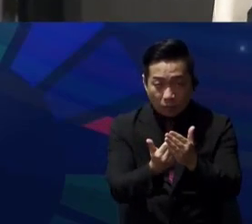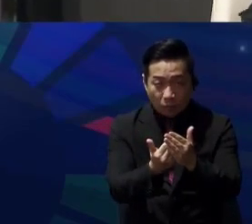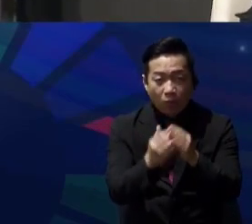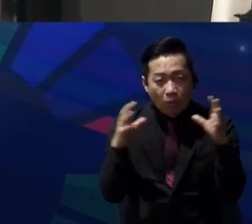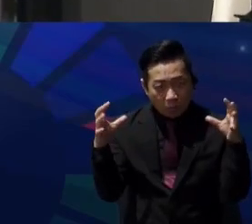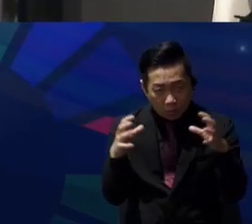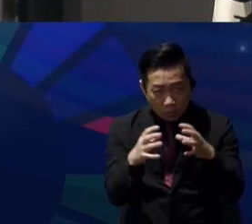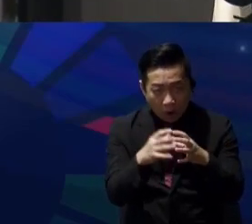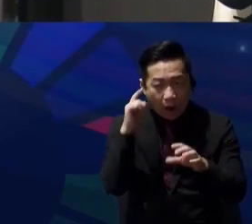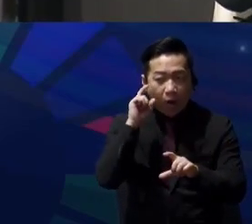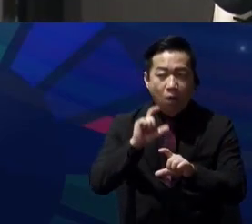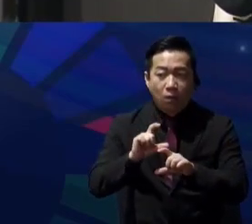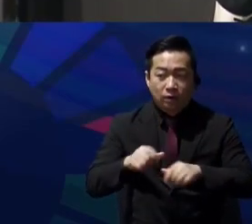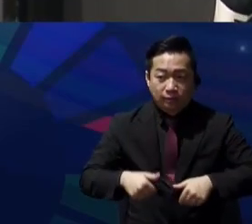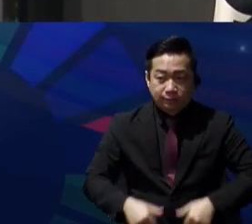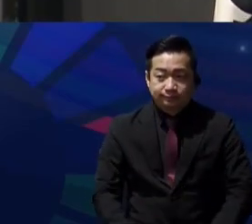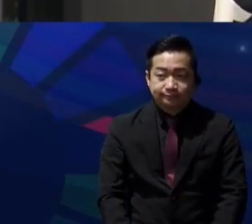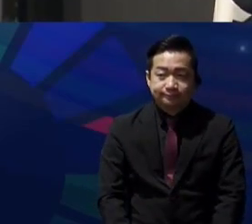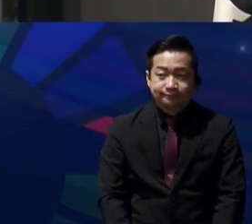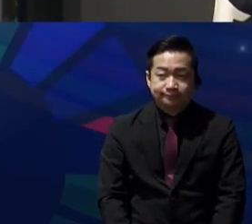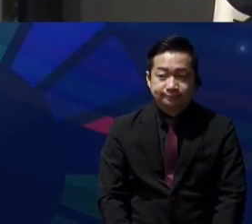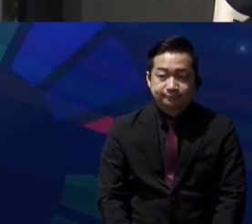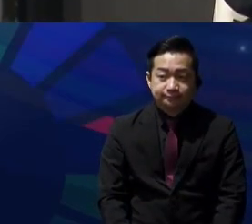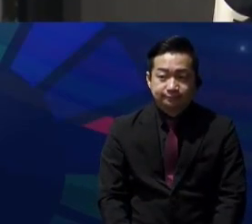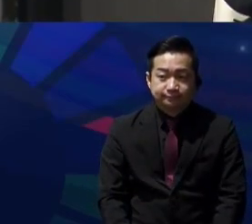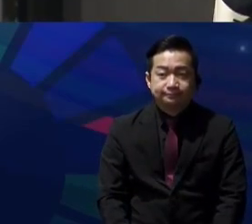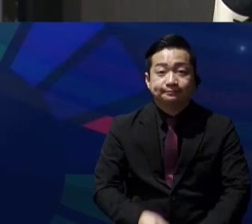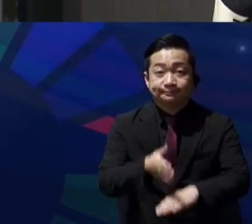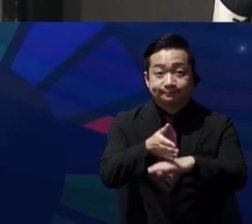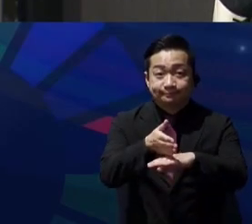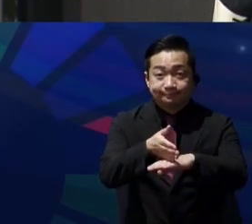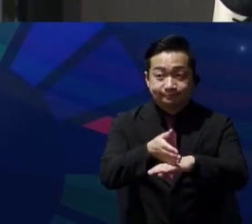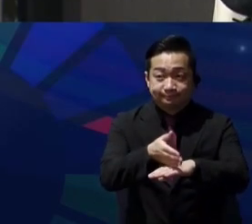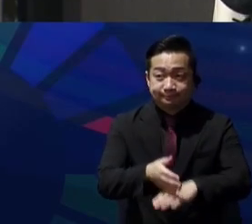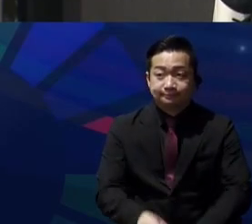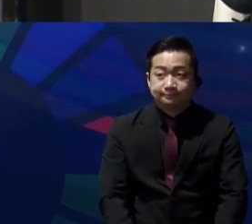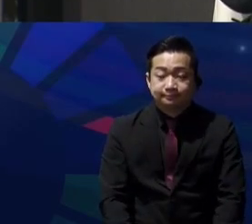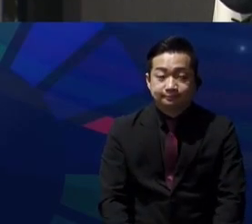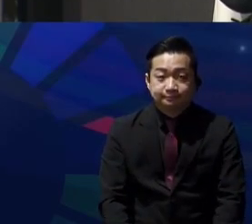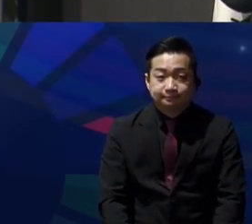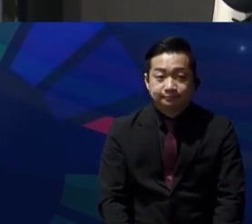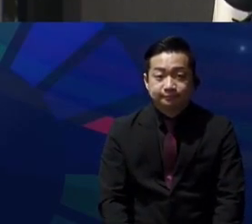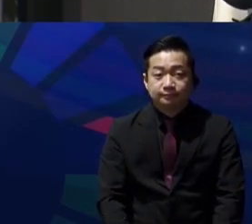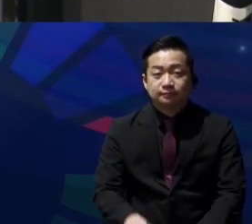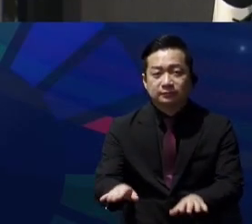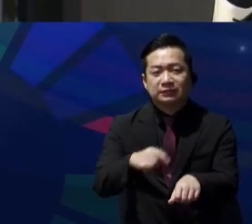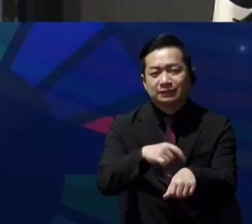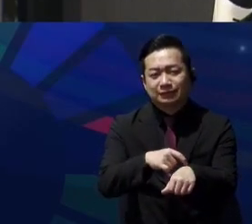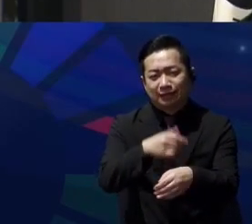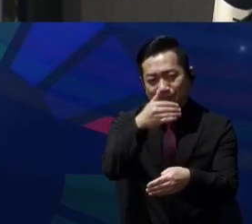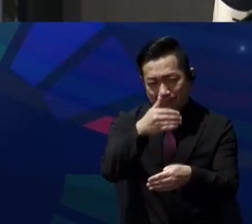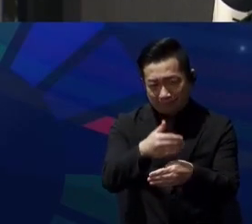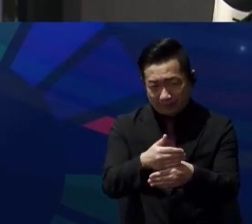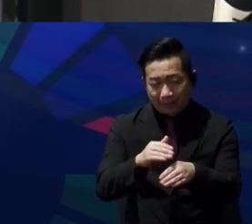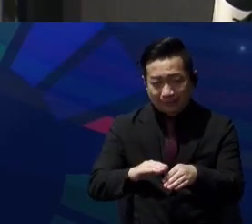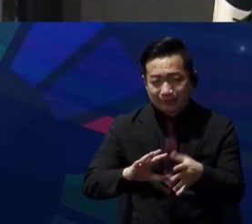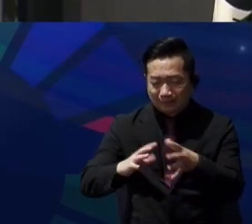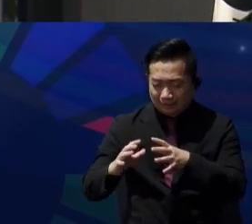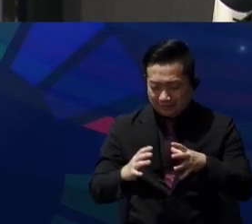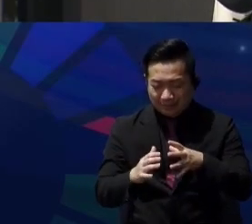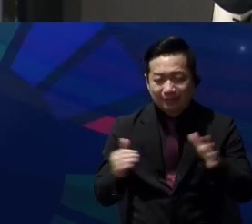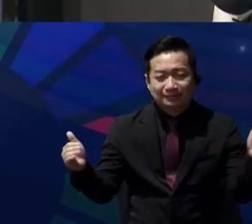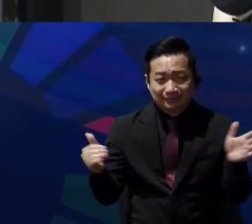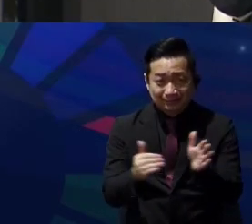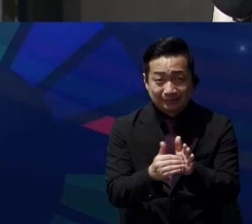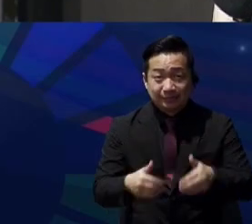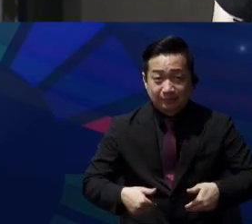comments. Because time is over, so we should close this session. And thank you so much for the speakers and panelists and